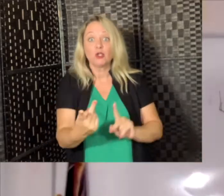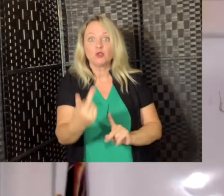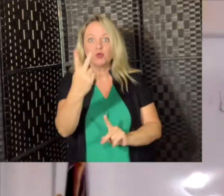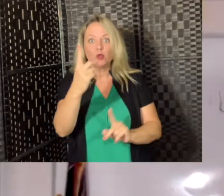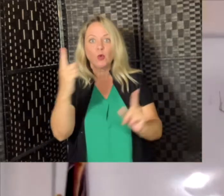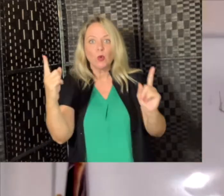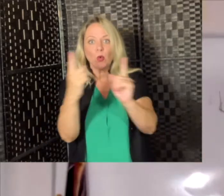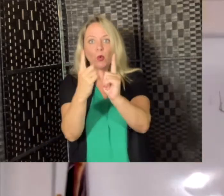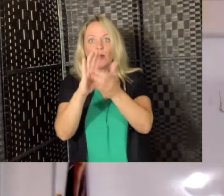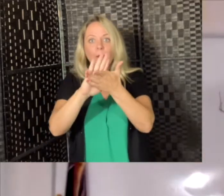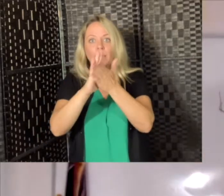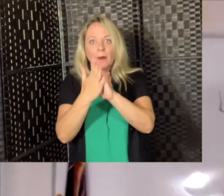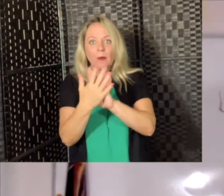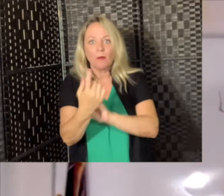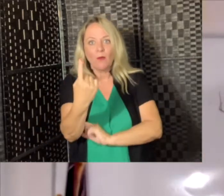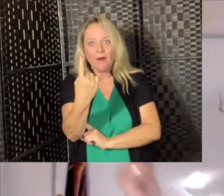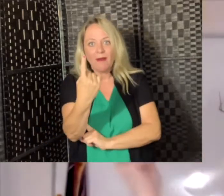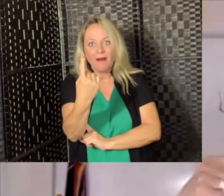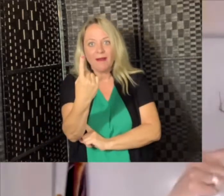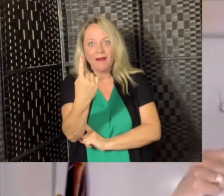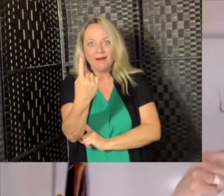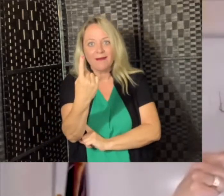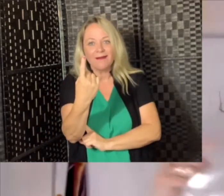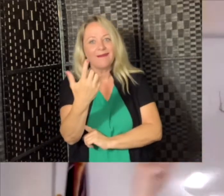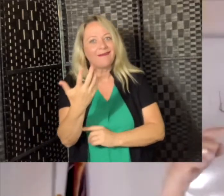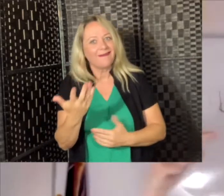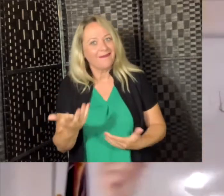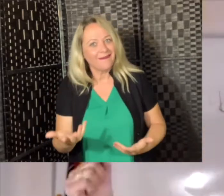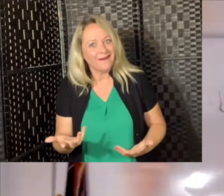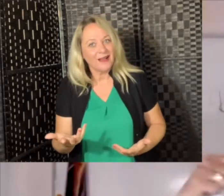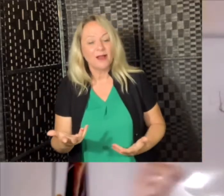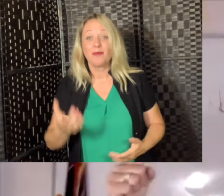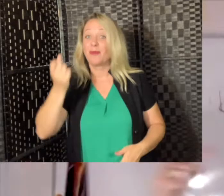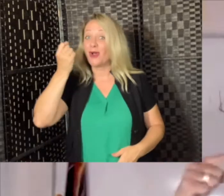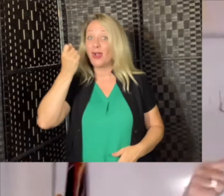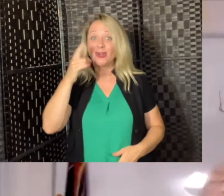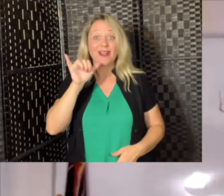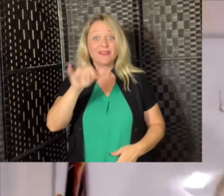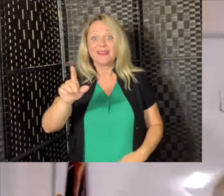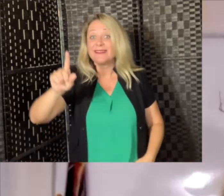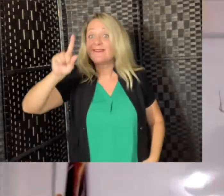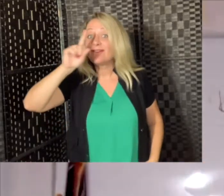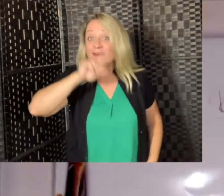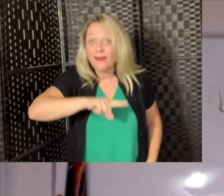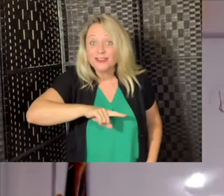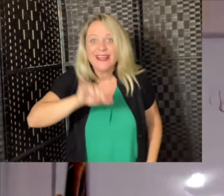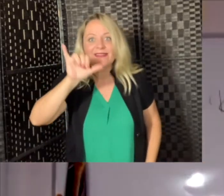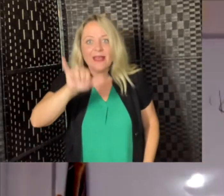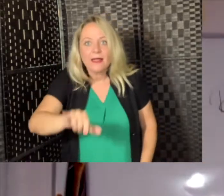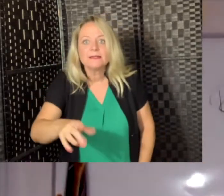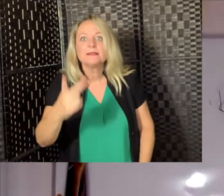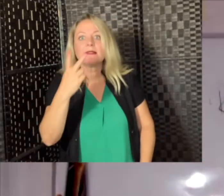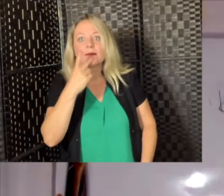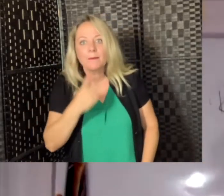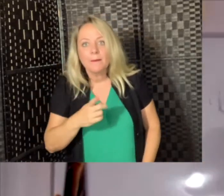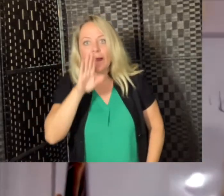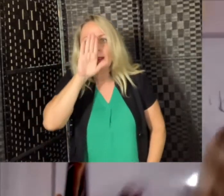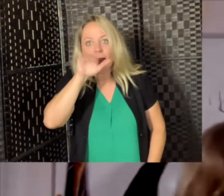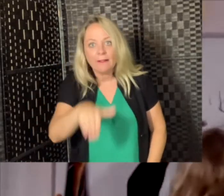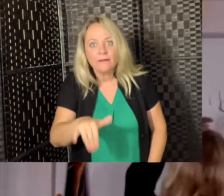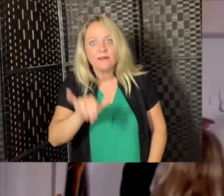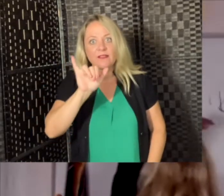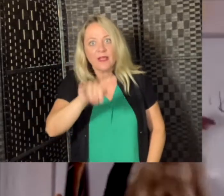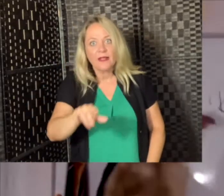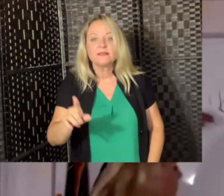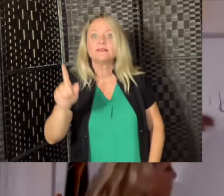of places, except this is not true. This is the pink elephant. So then what happens is we're